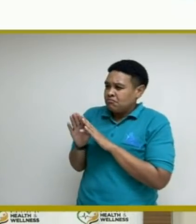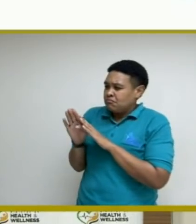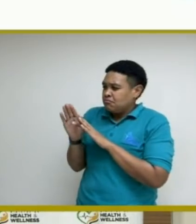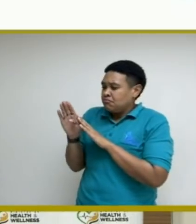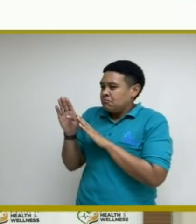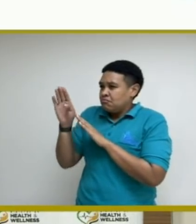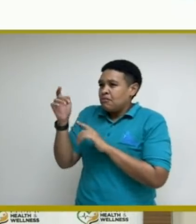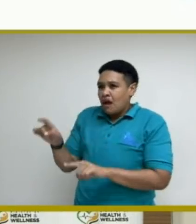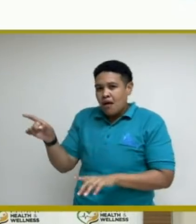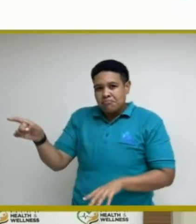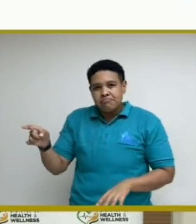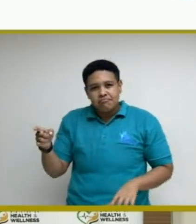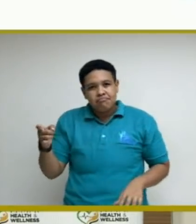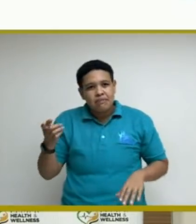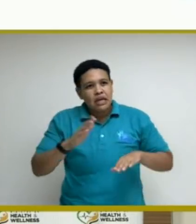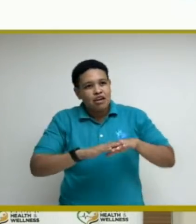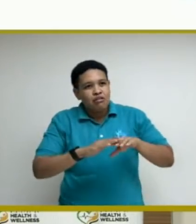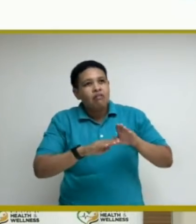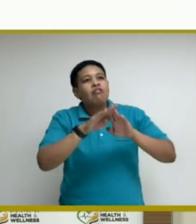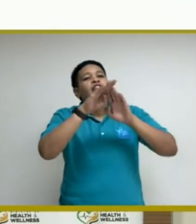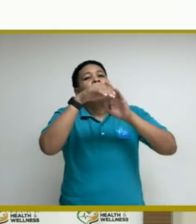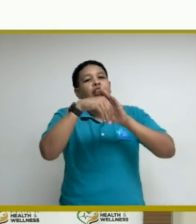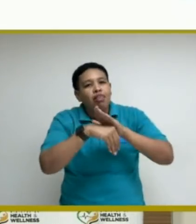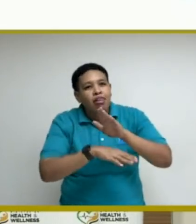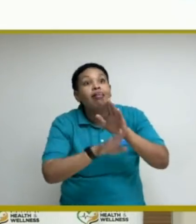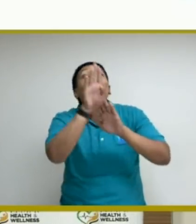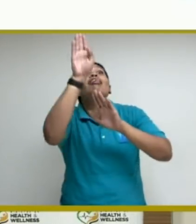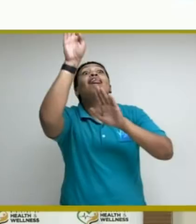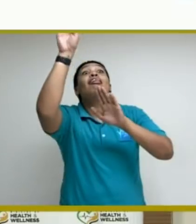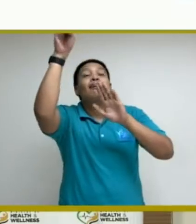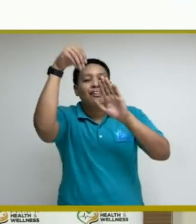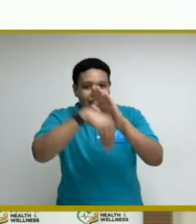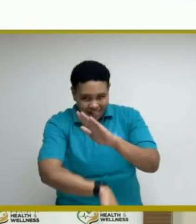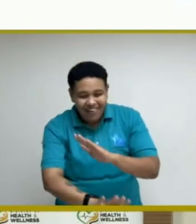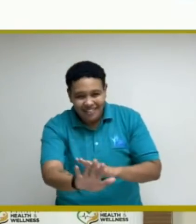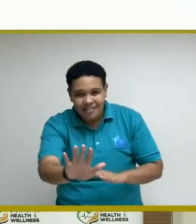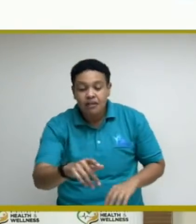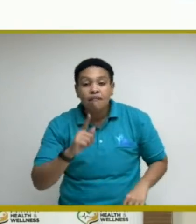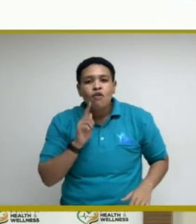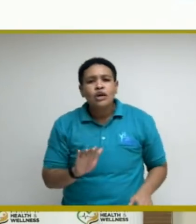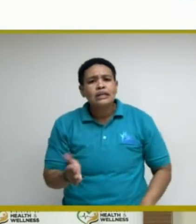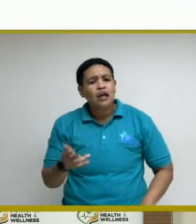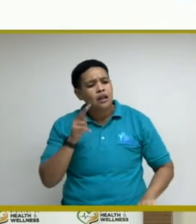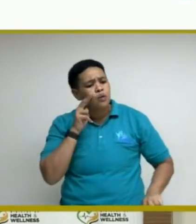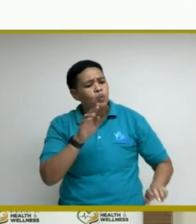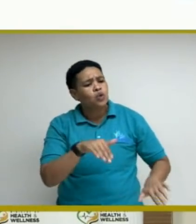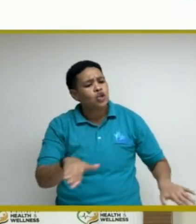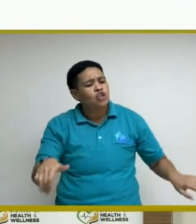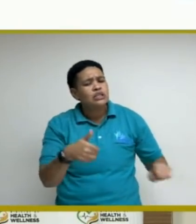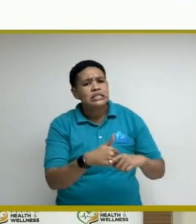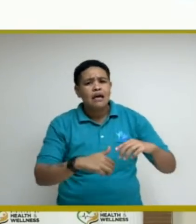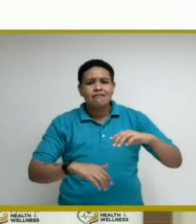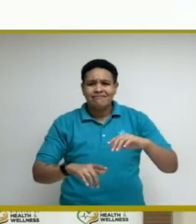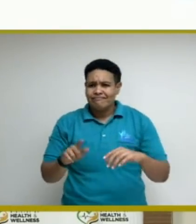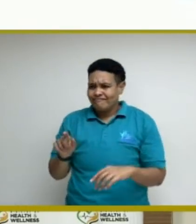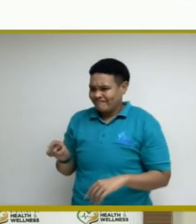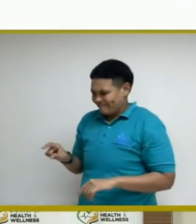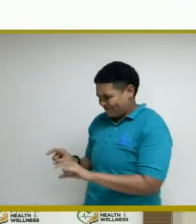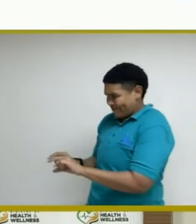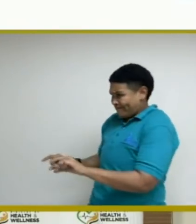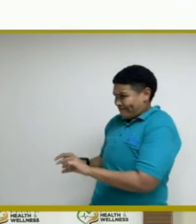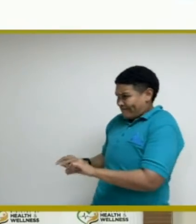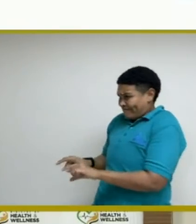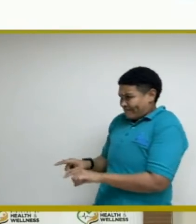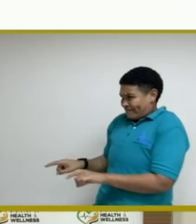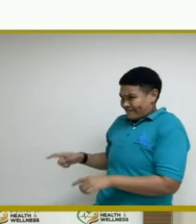slide. In terms of deaths, again, just to look at the children, at the bottom, we would have seen